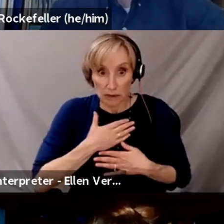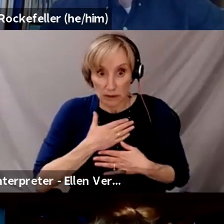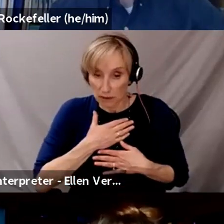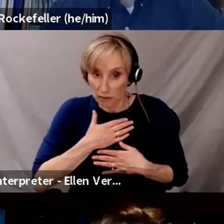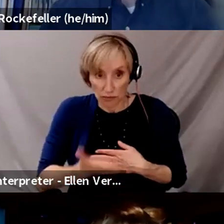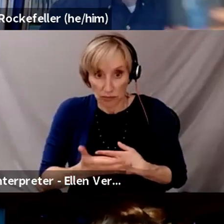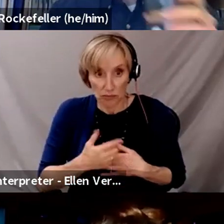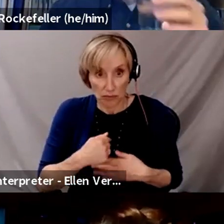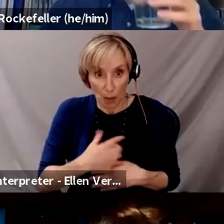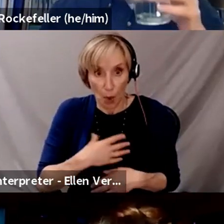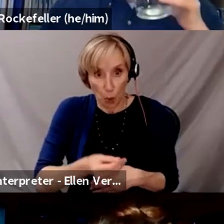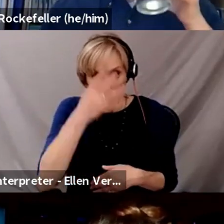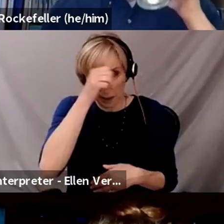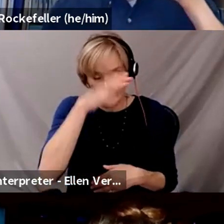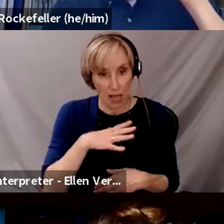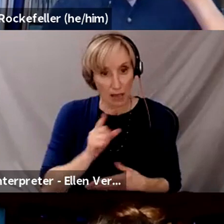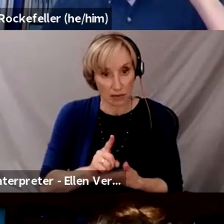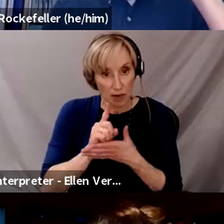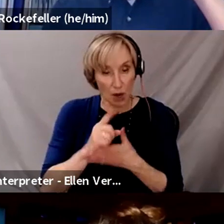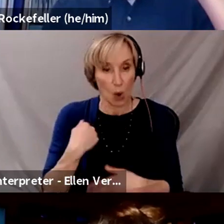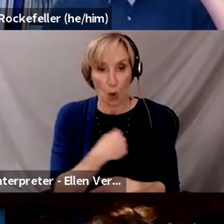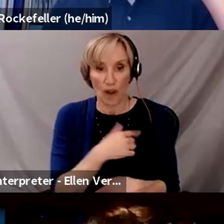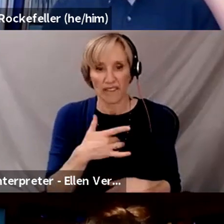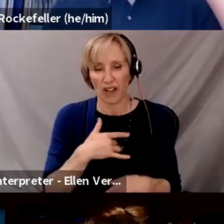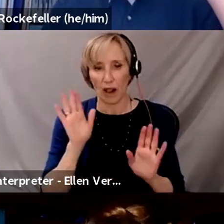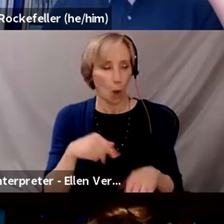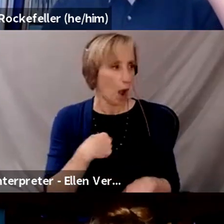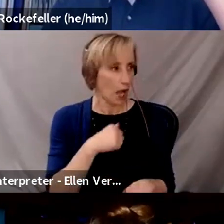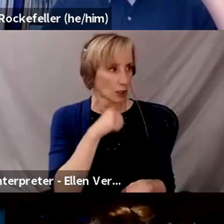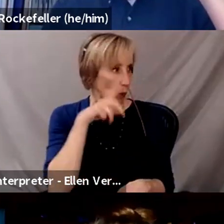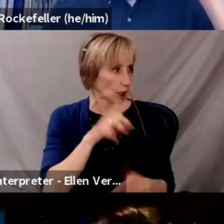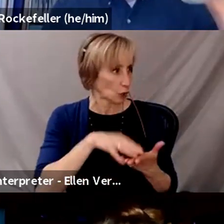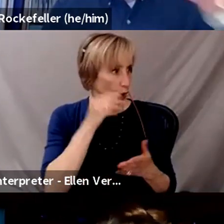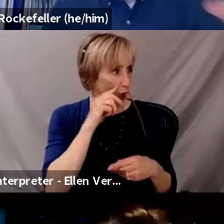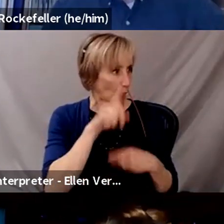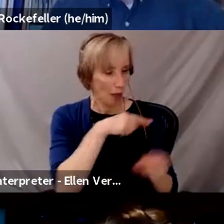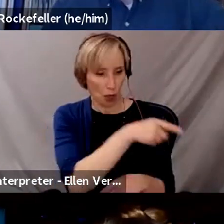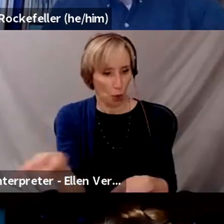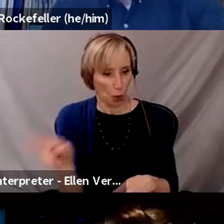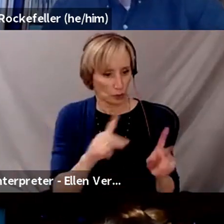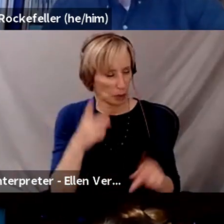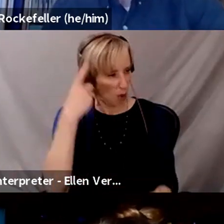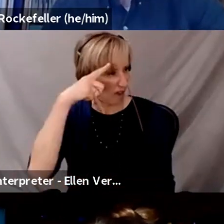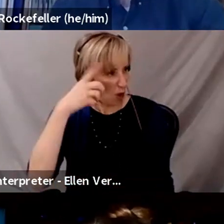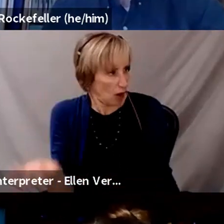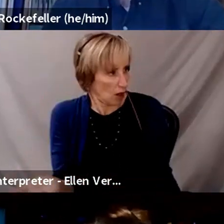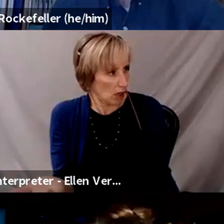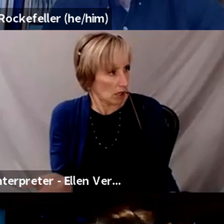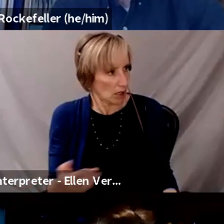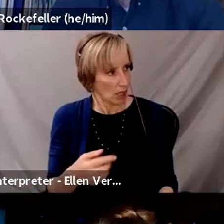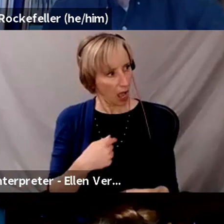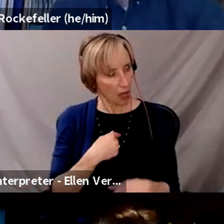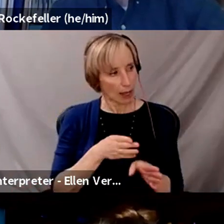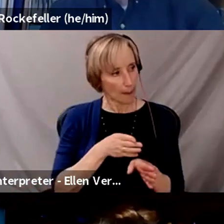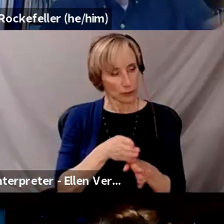as well, is that we feel like there's just no need, to learn about other people that are outside of what we consider to be